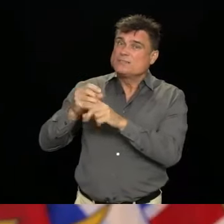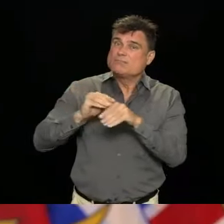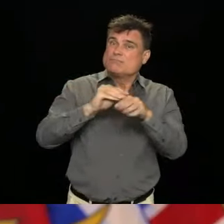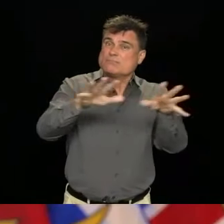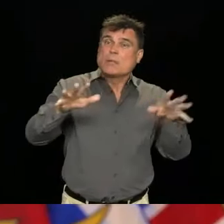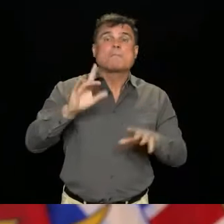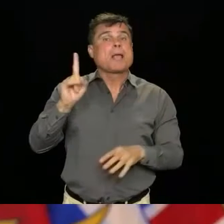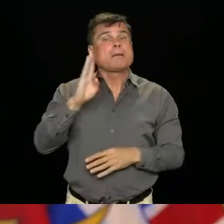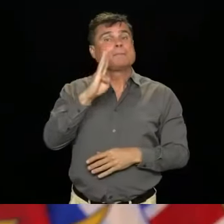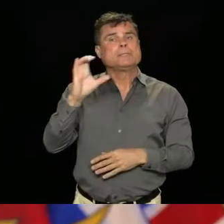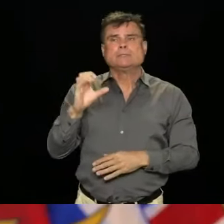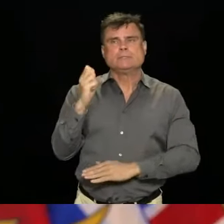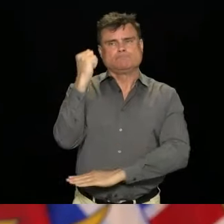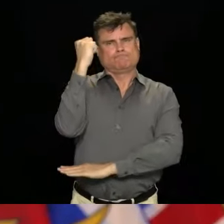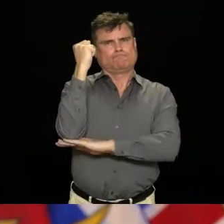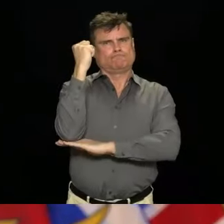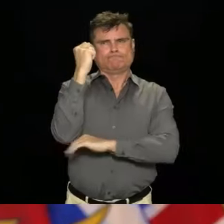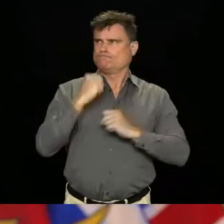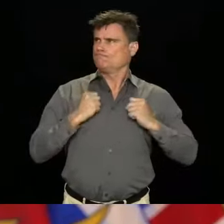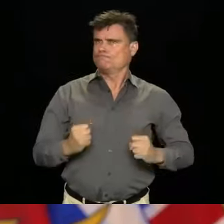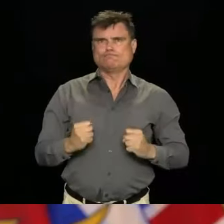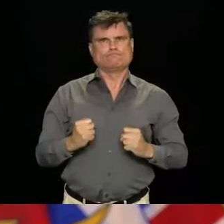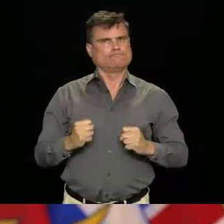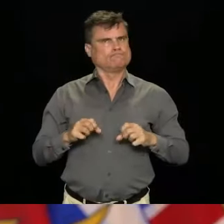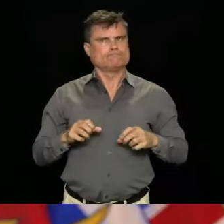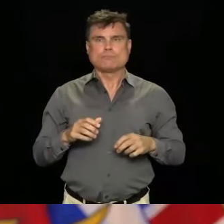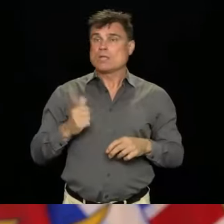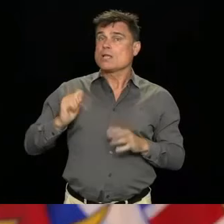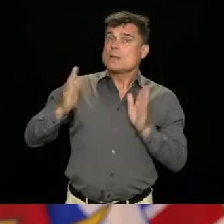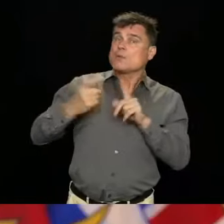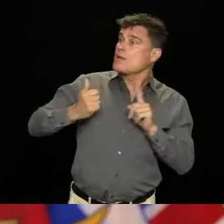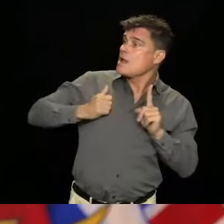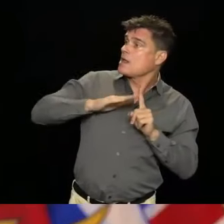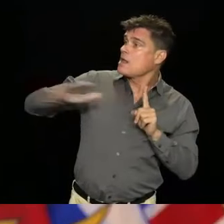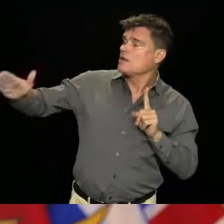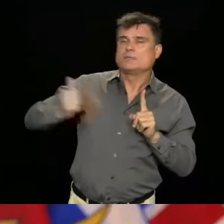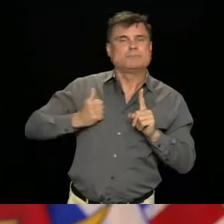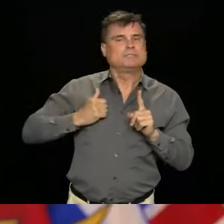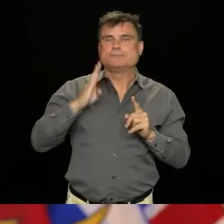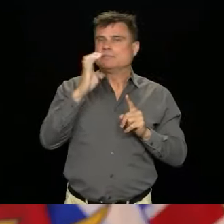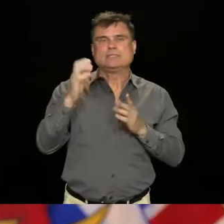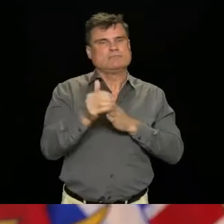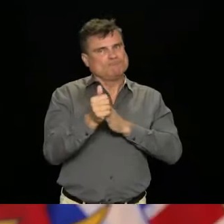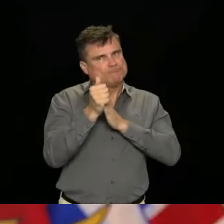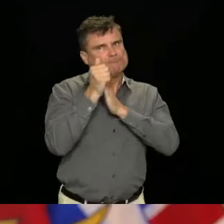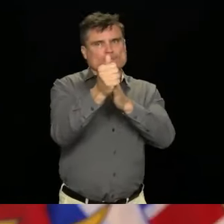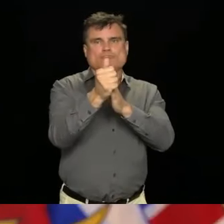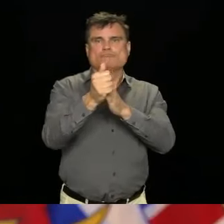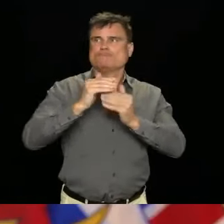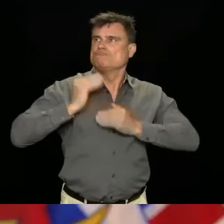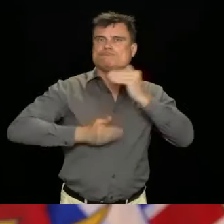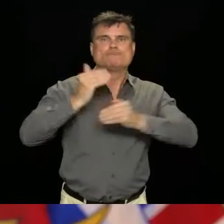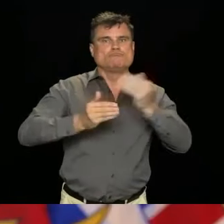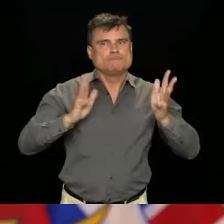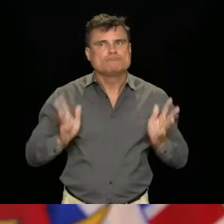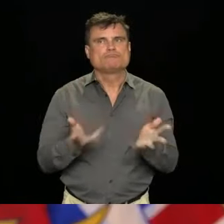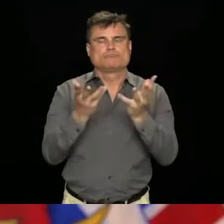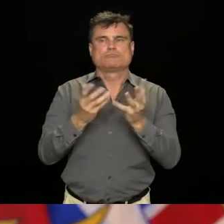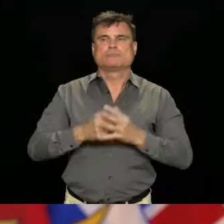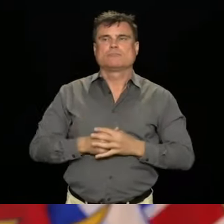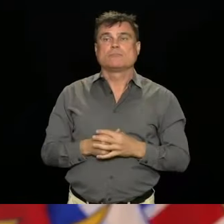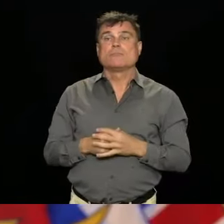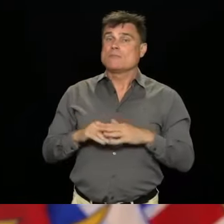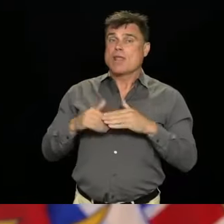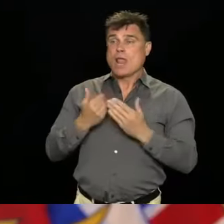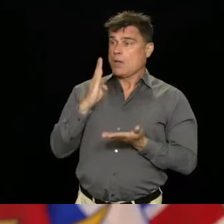leader across this country. And that fact, combined with people's exceptional cooperation in managing the healthcare